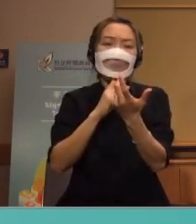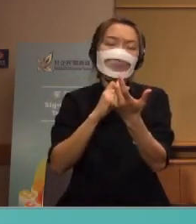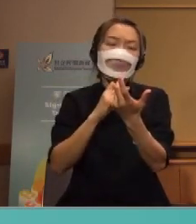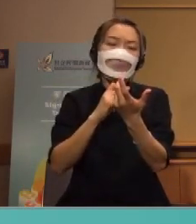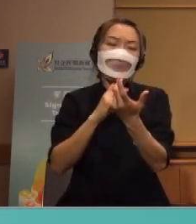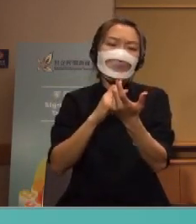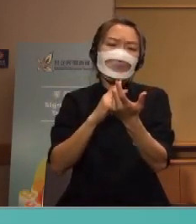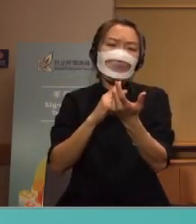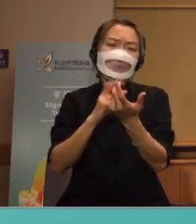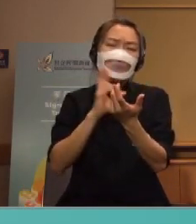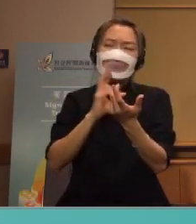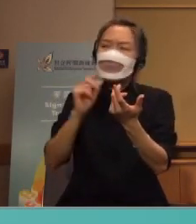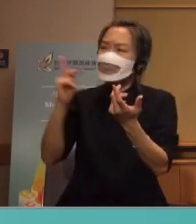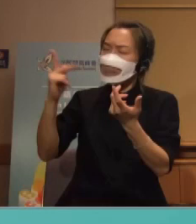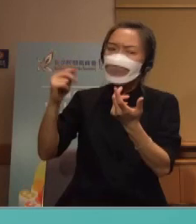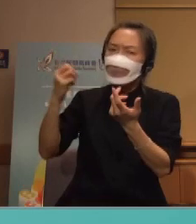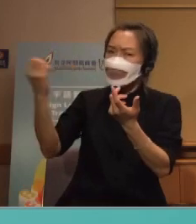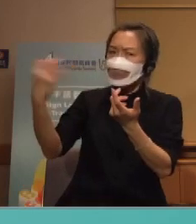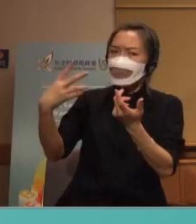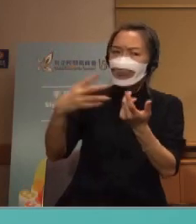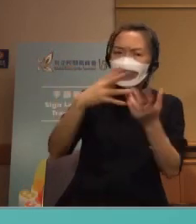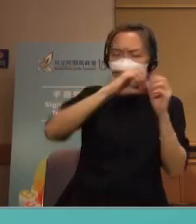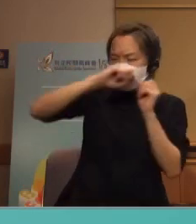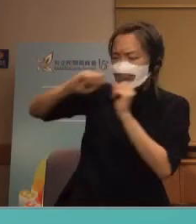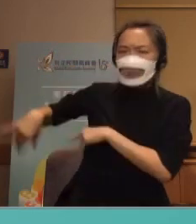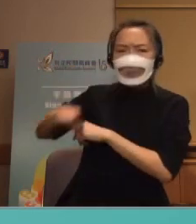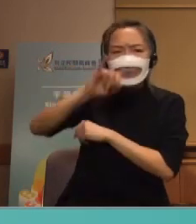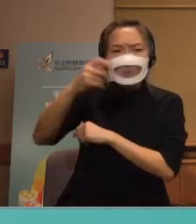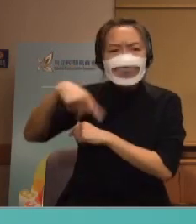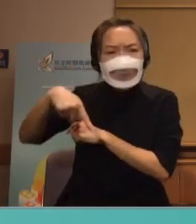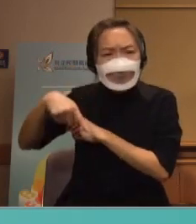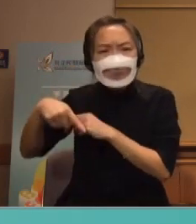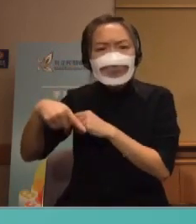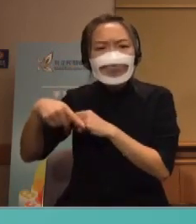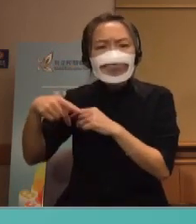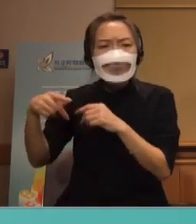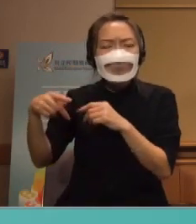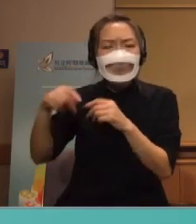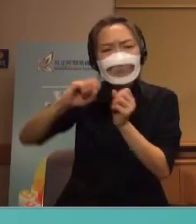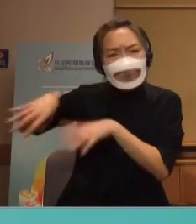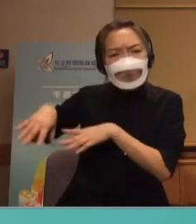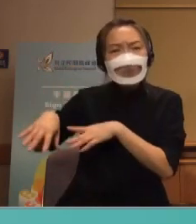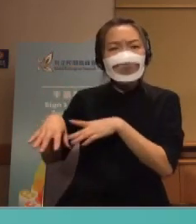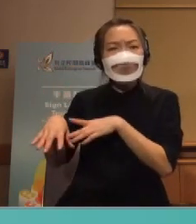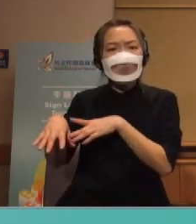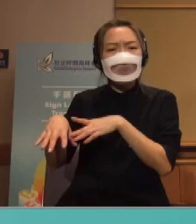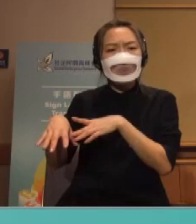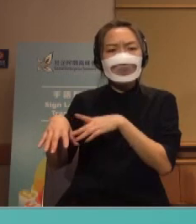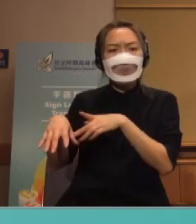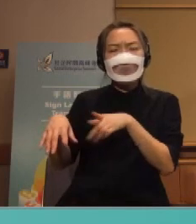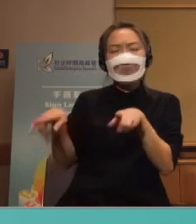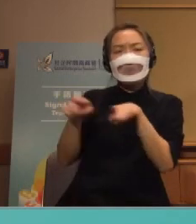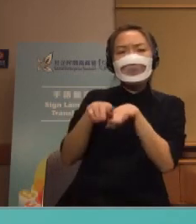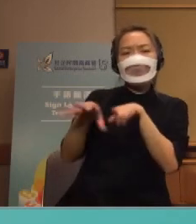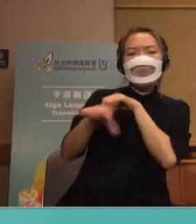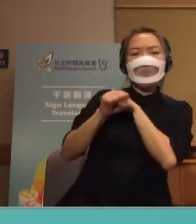that, everybody could have fun with it like that. So no, it's probably a philosophical question, but I'm just